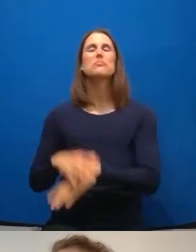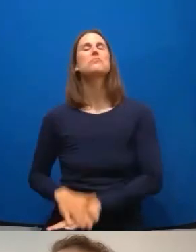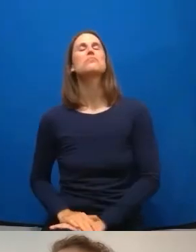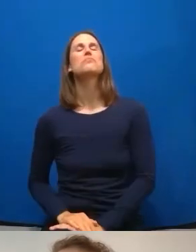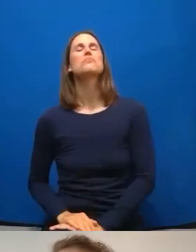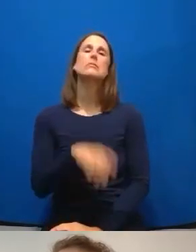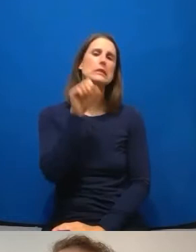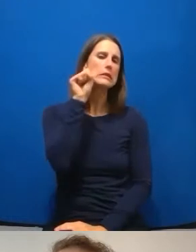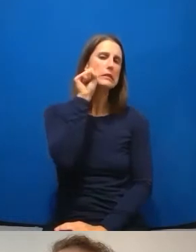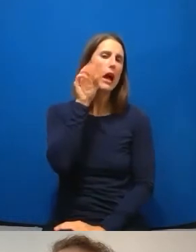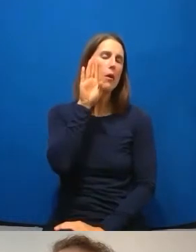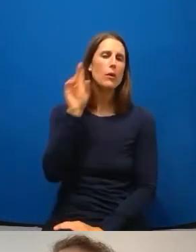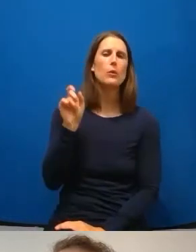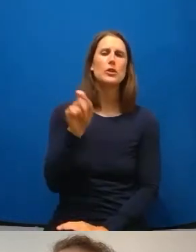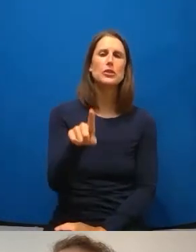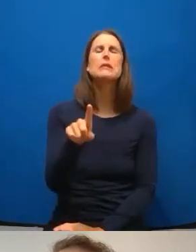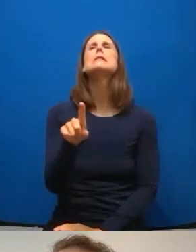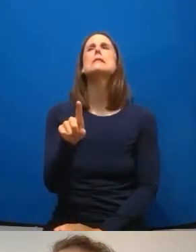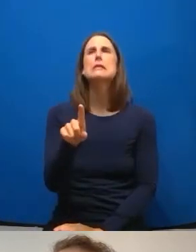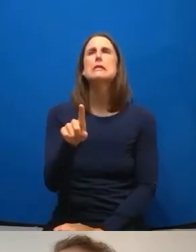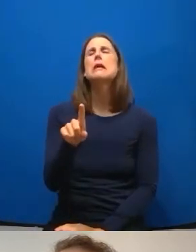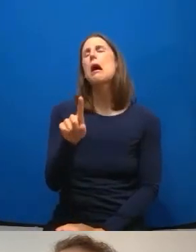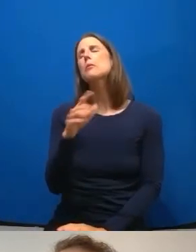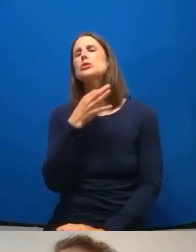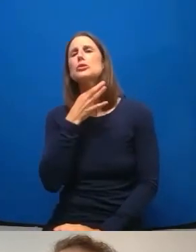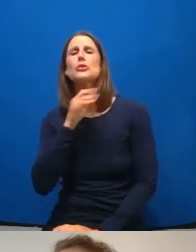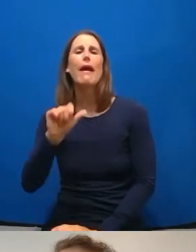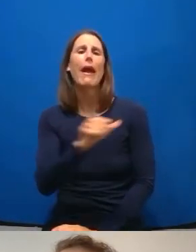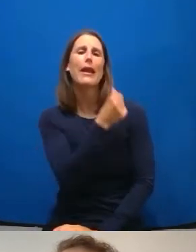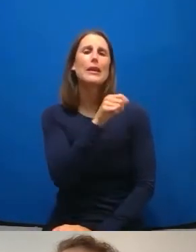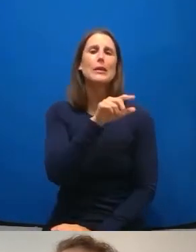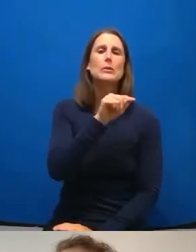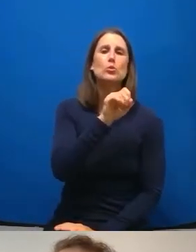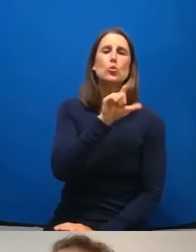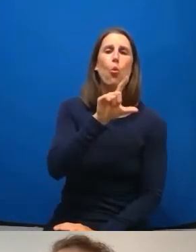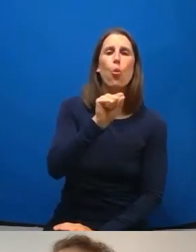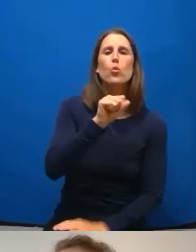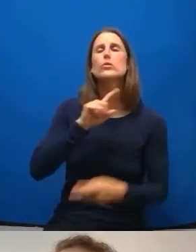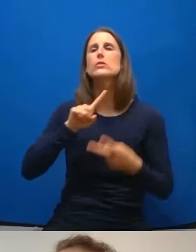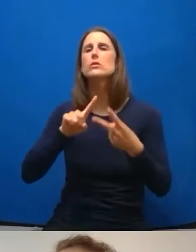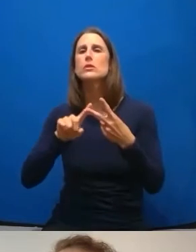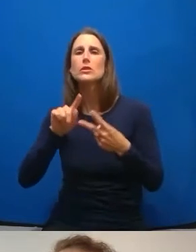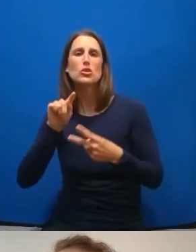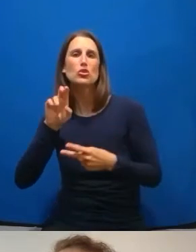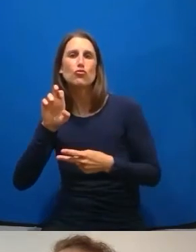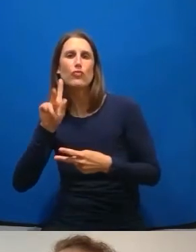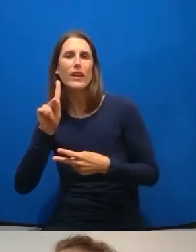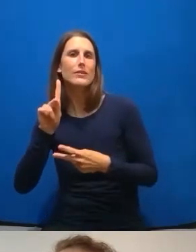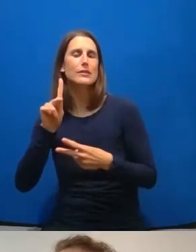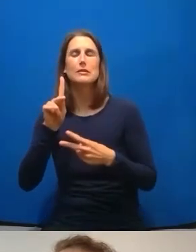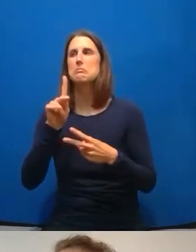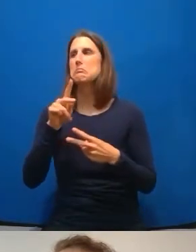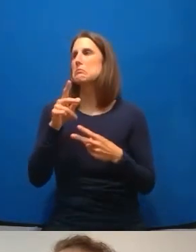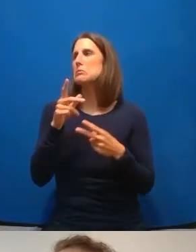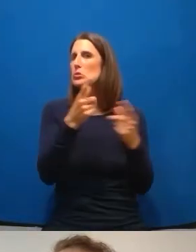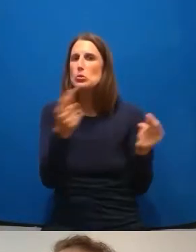you move beyond the screen? I know, Adrian, through email, you and I chatted a little bit about the virtual field trips that you've done. I know Danny has done some cool stuff with